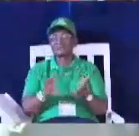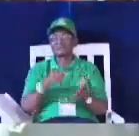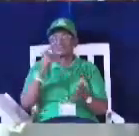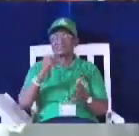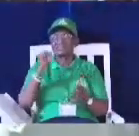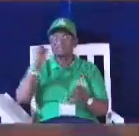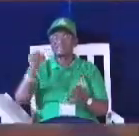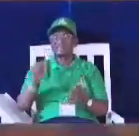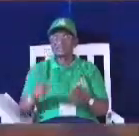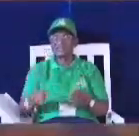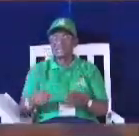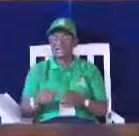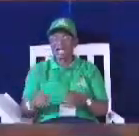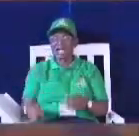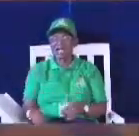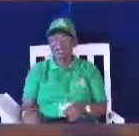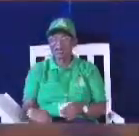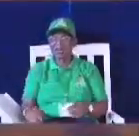strength.